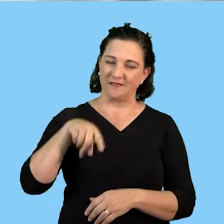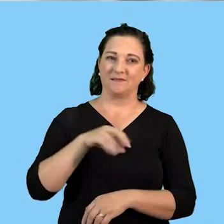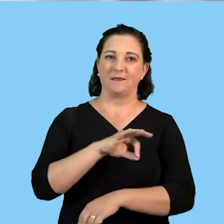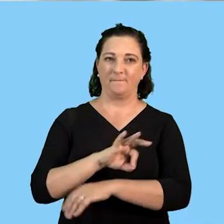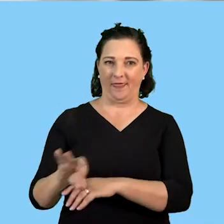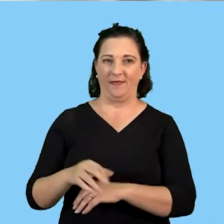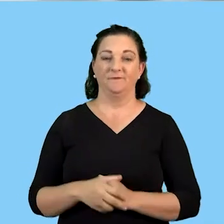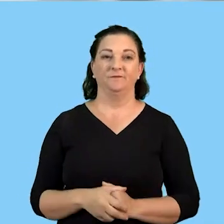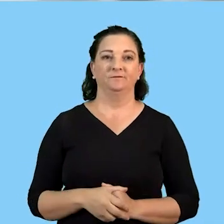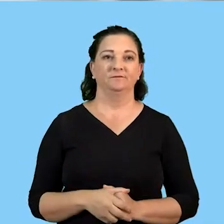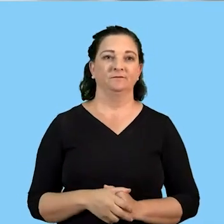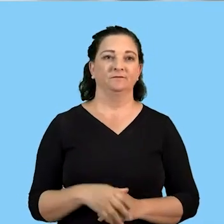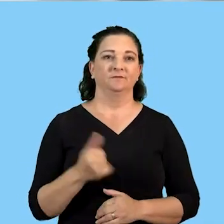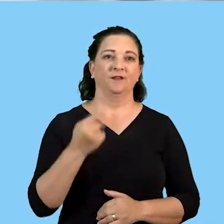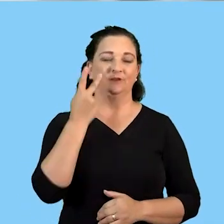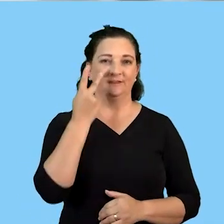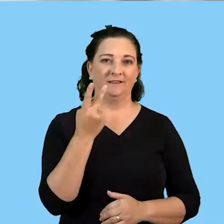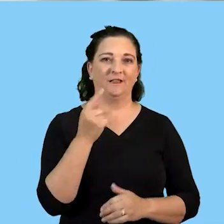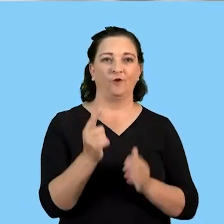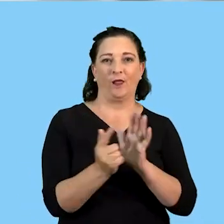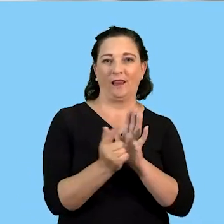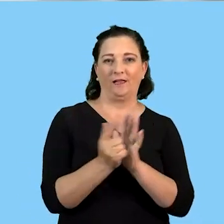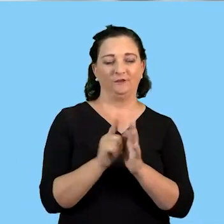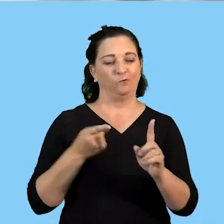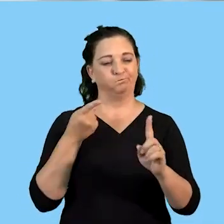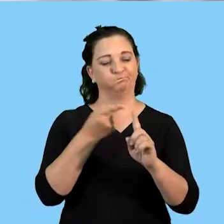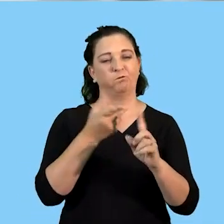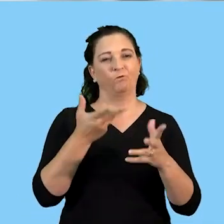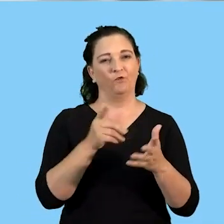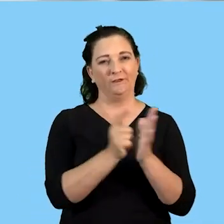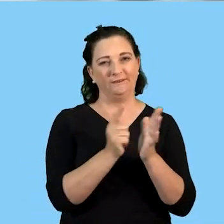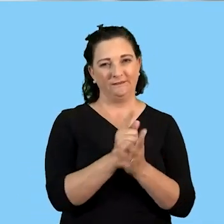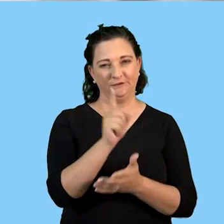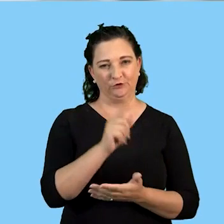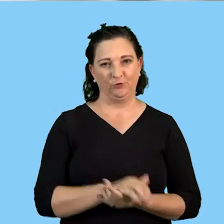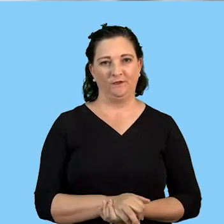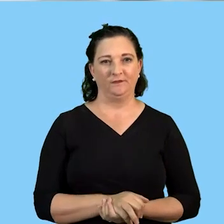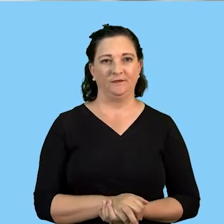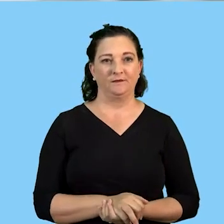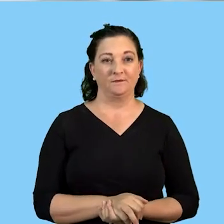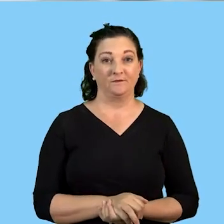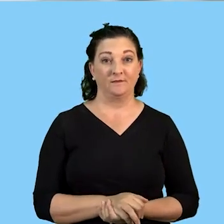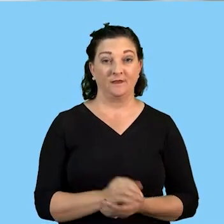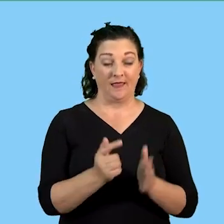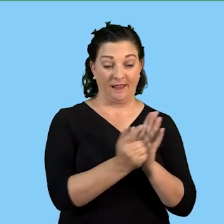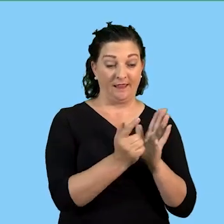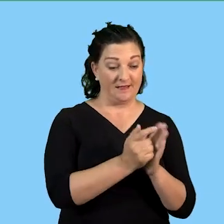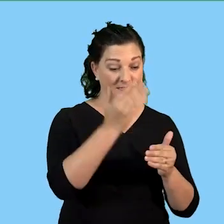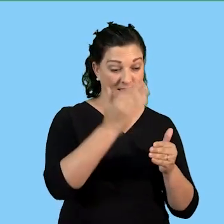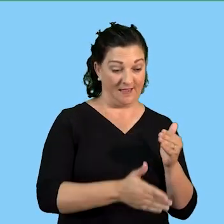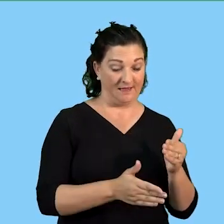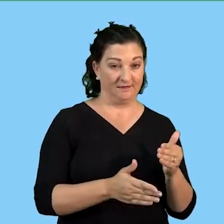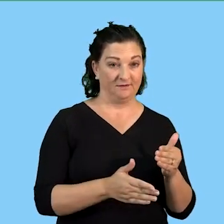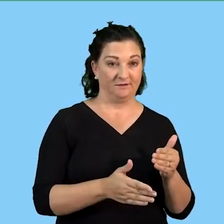future. So that's why we need a business plan. Now let us look at the lesson objectives for this lesson. By the end